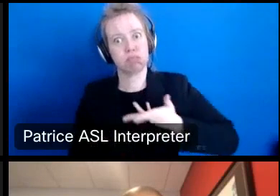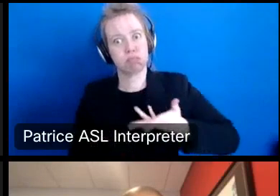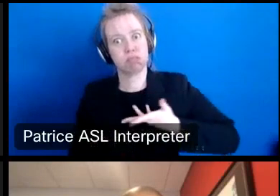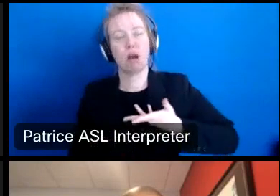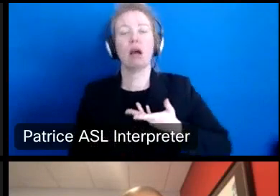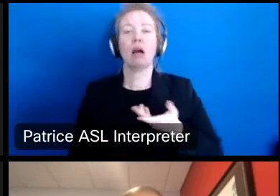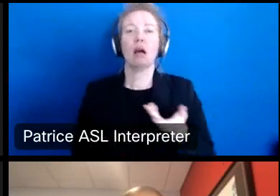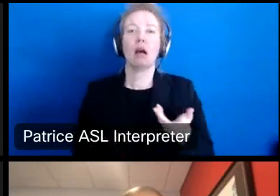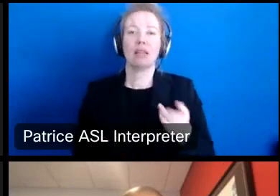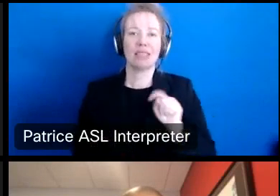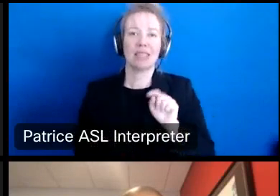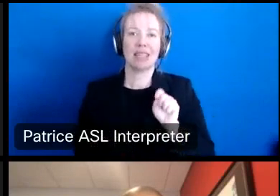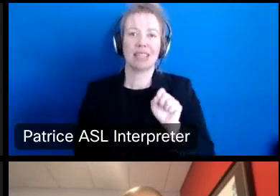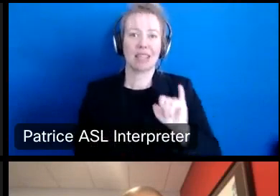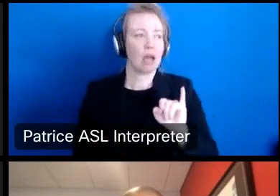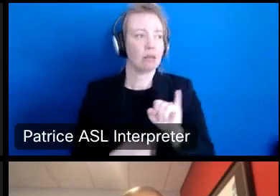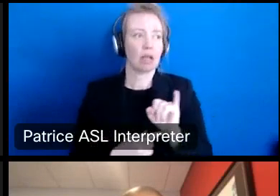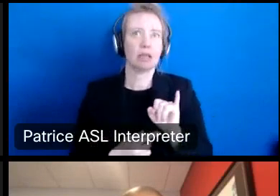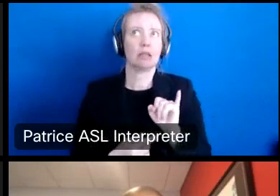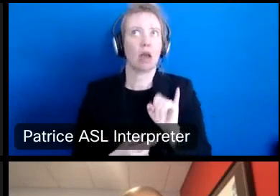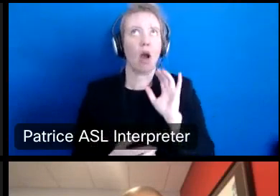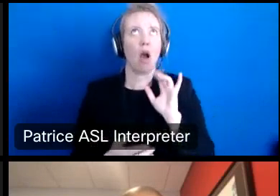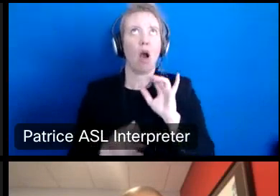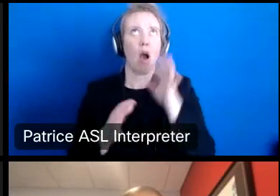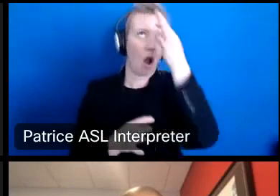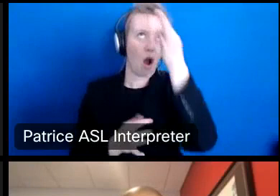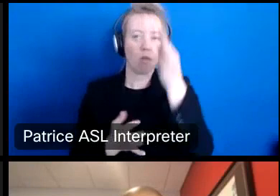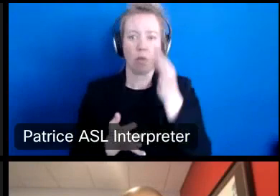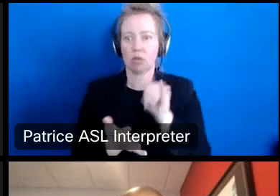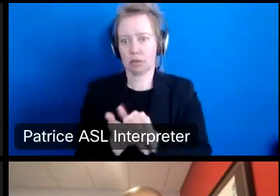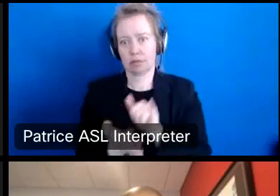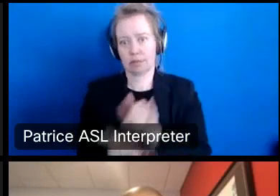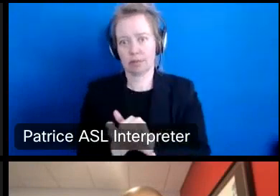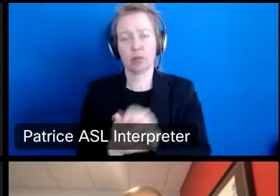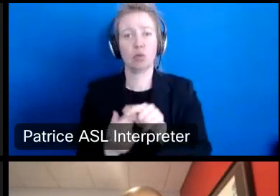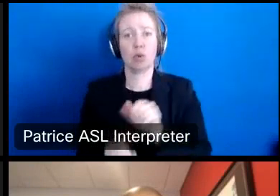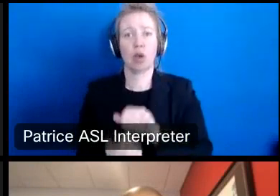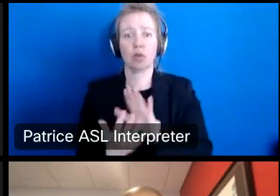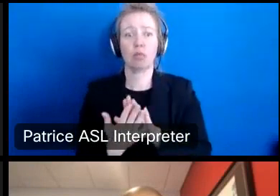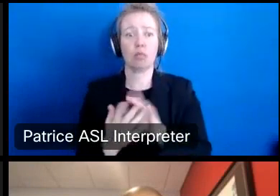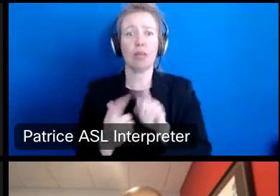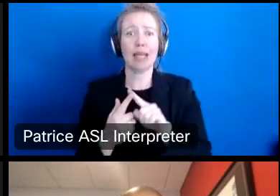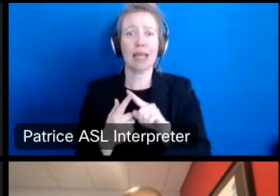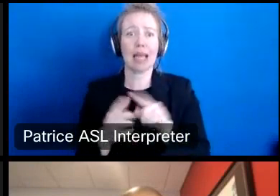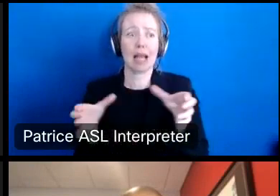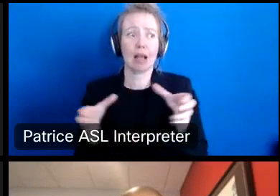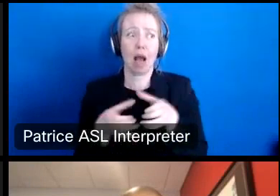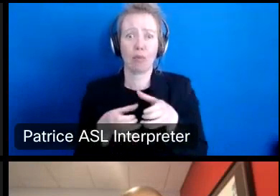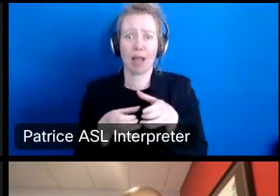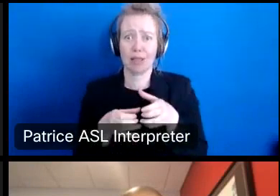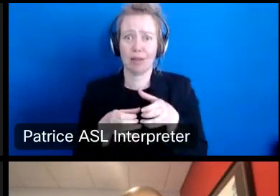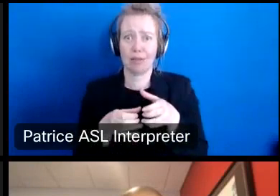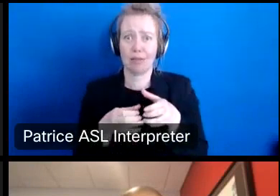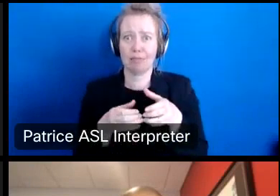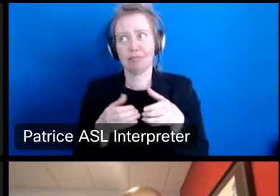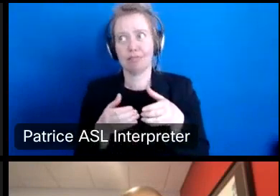of these TSIs is nearly impossible to be able to address everything in a comprehensive manner. So part of the